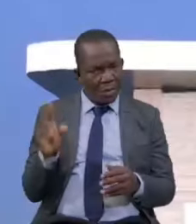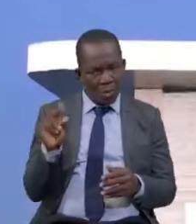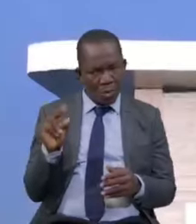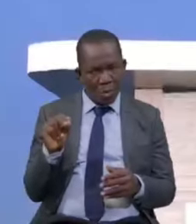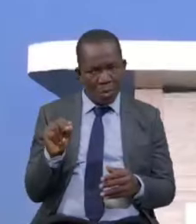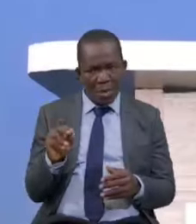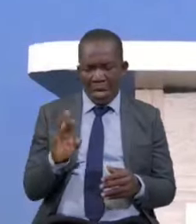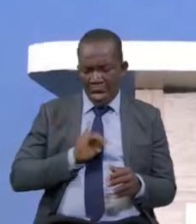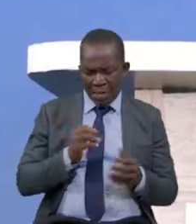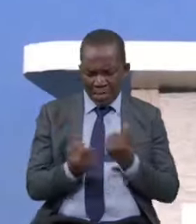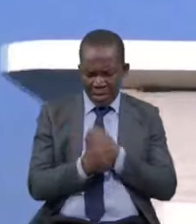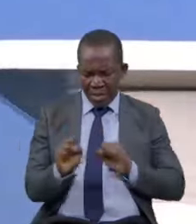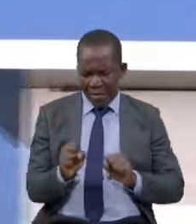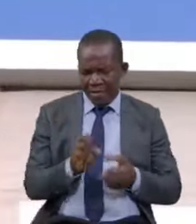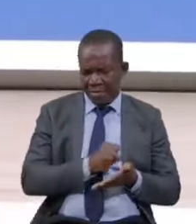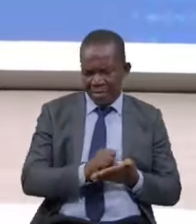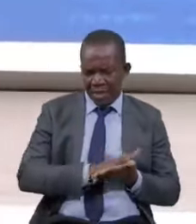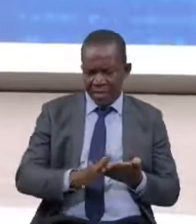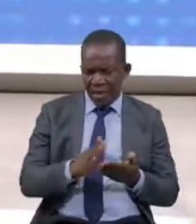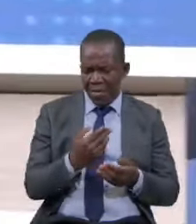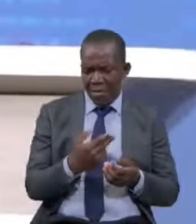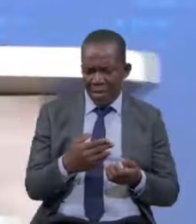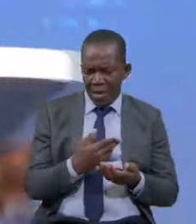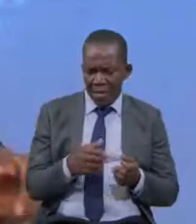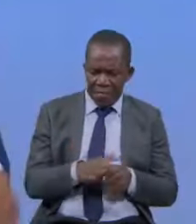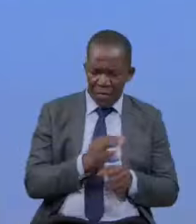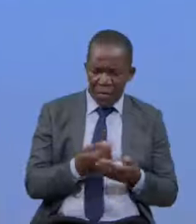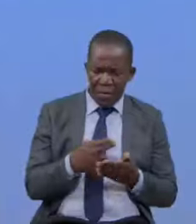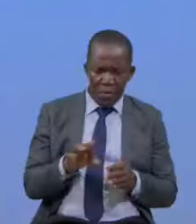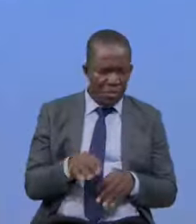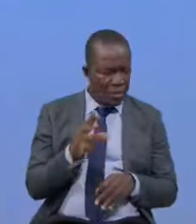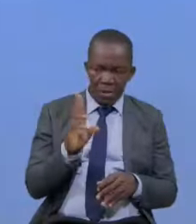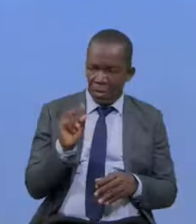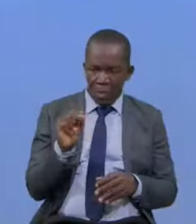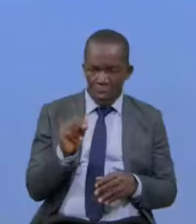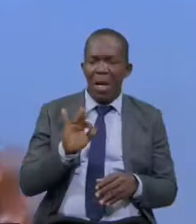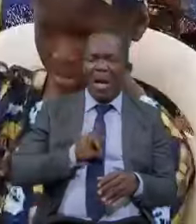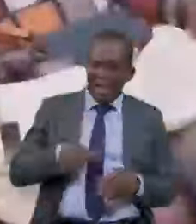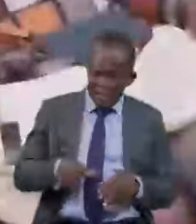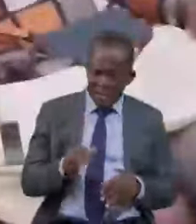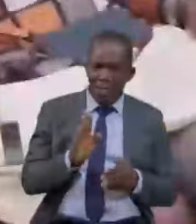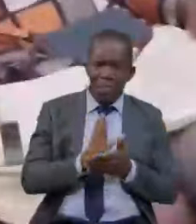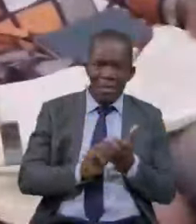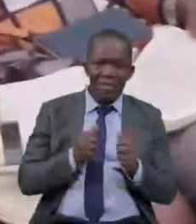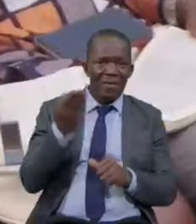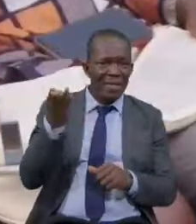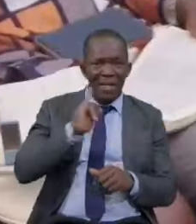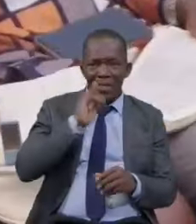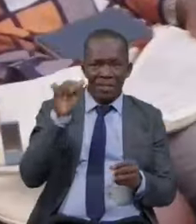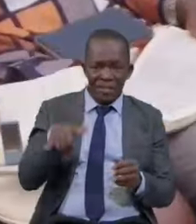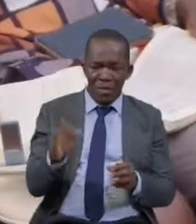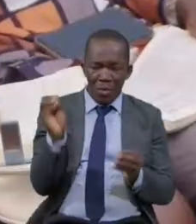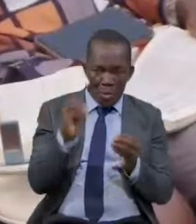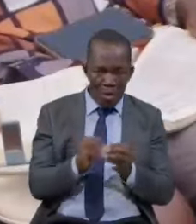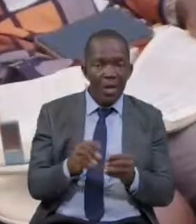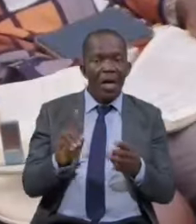filled with the Holy Ghost. He said, no, there is still more. This day, there is still more for you.